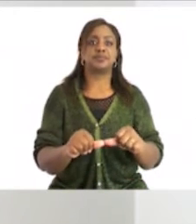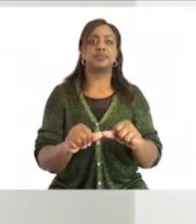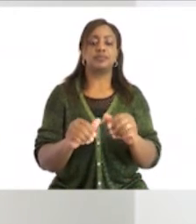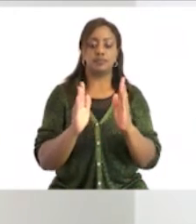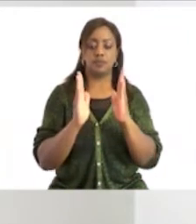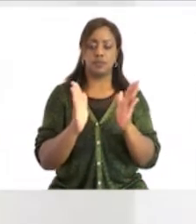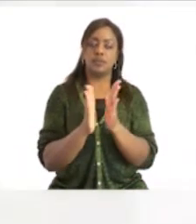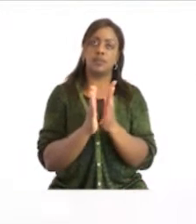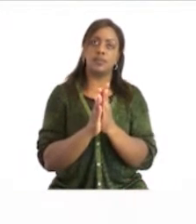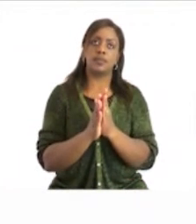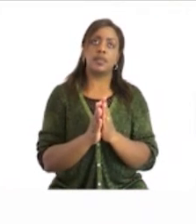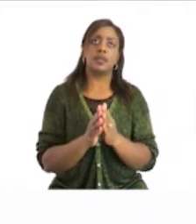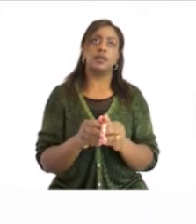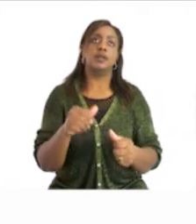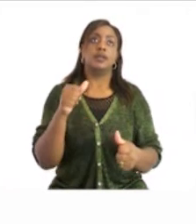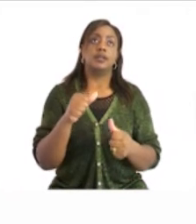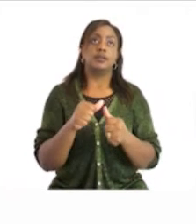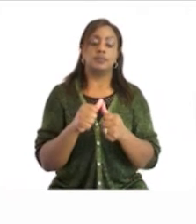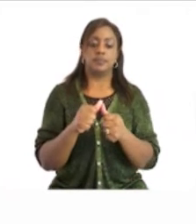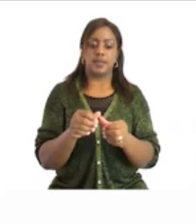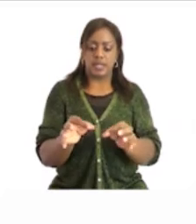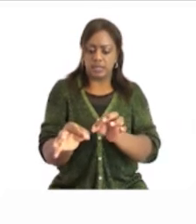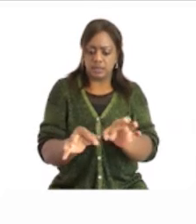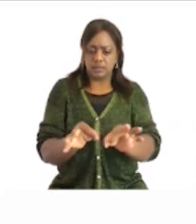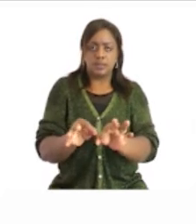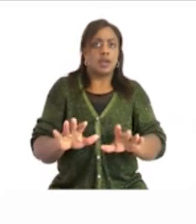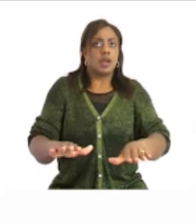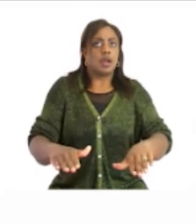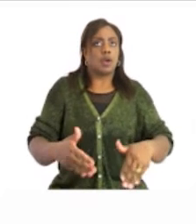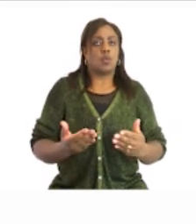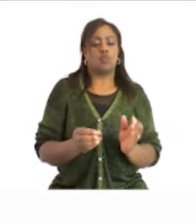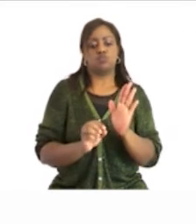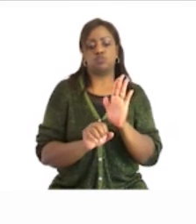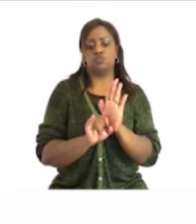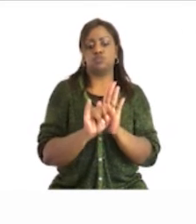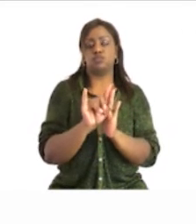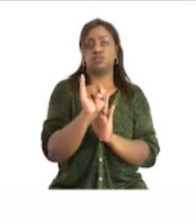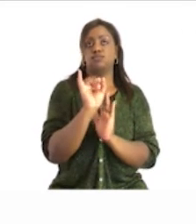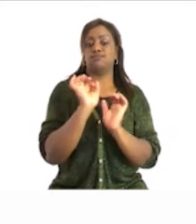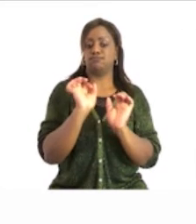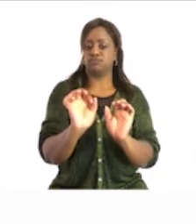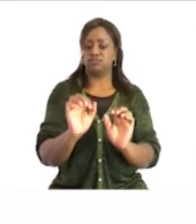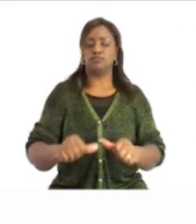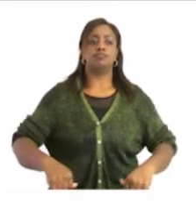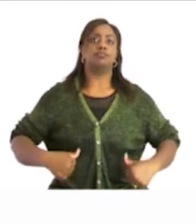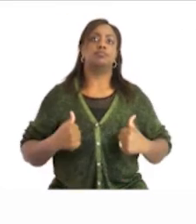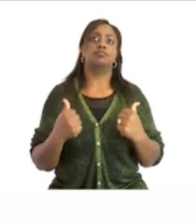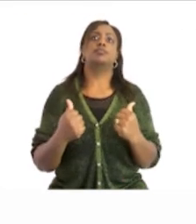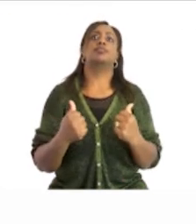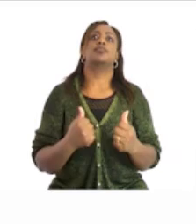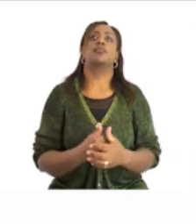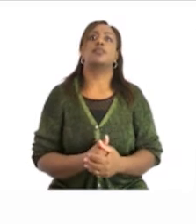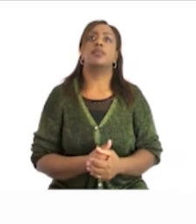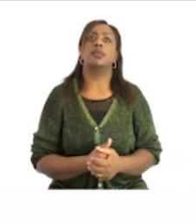number 2, describe ways how to promote your personal health. So you can take a look on page 26 as well. So let's